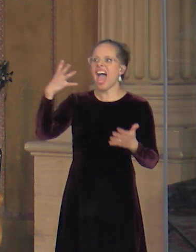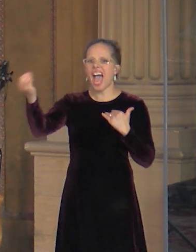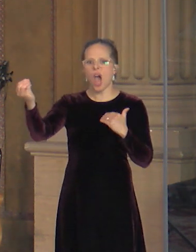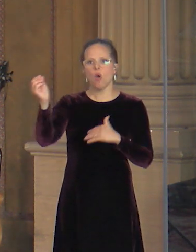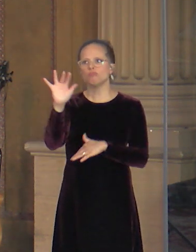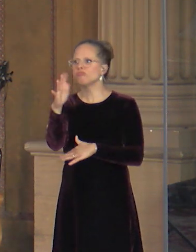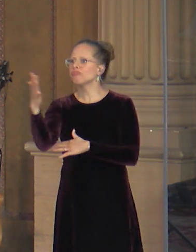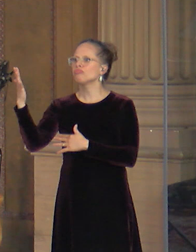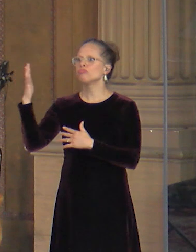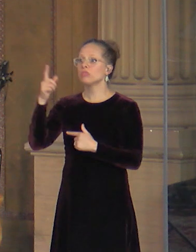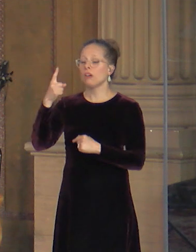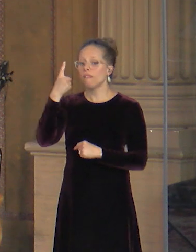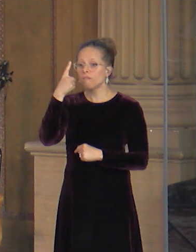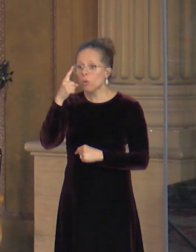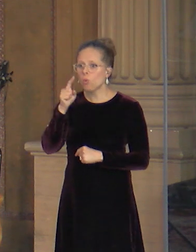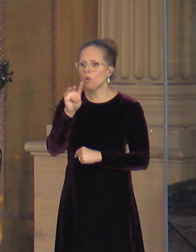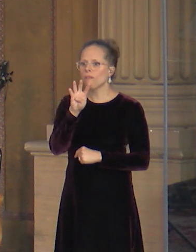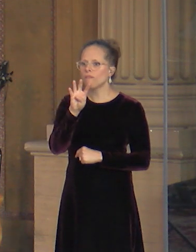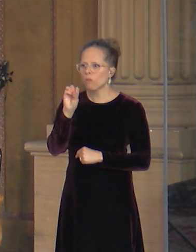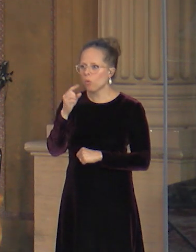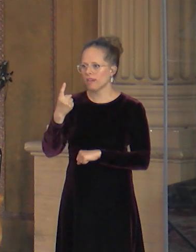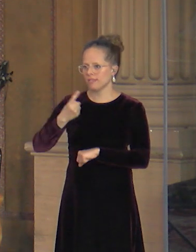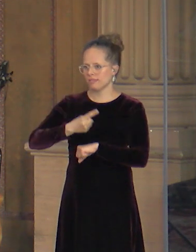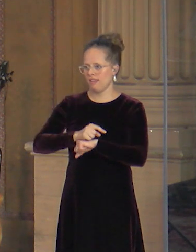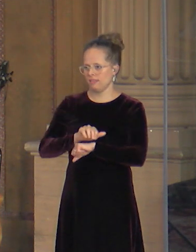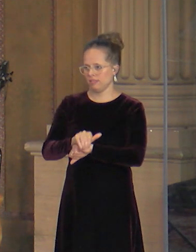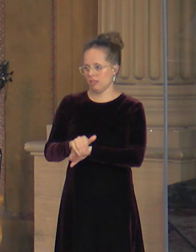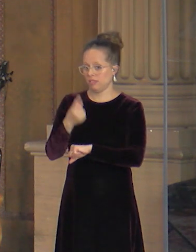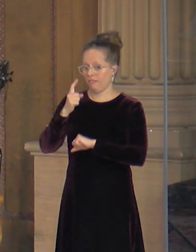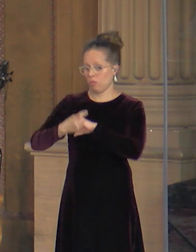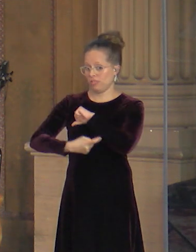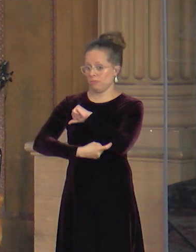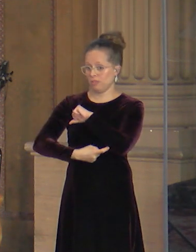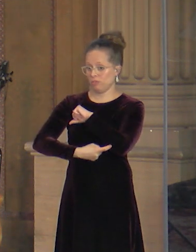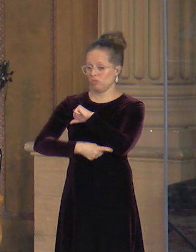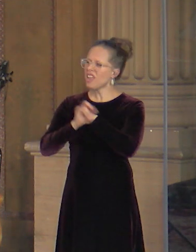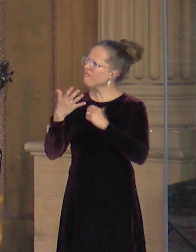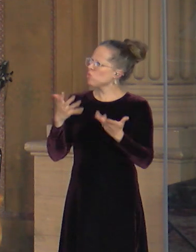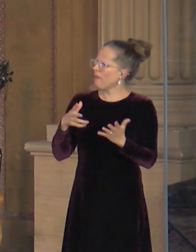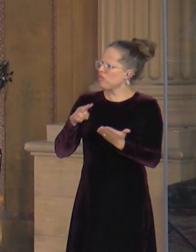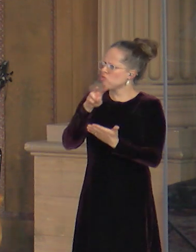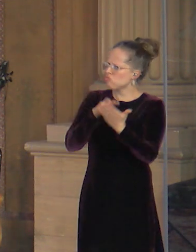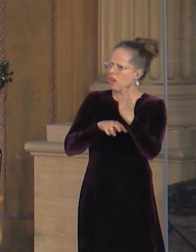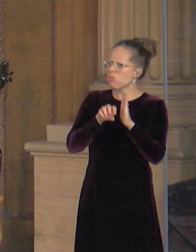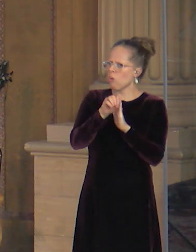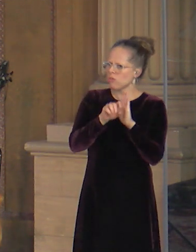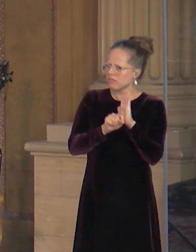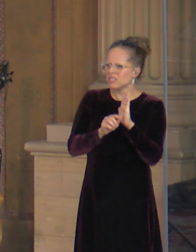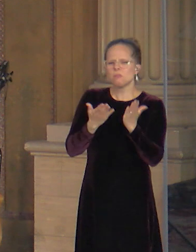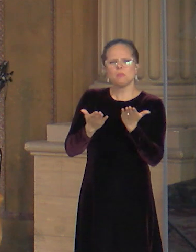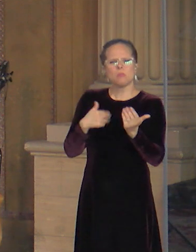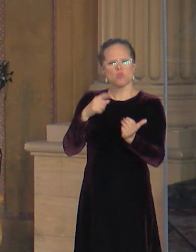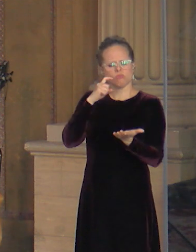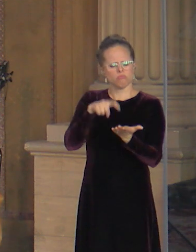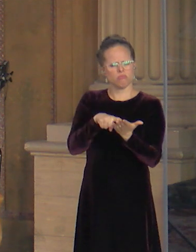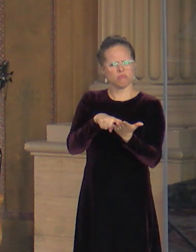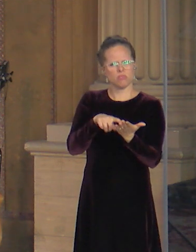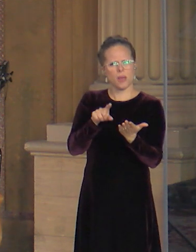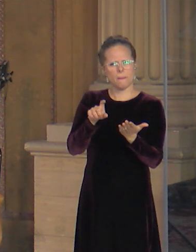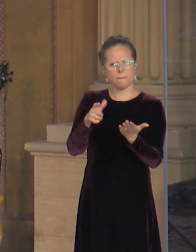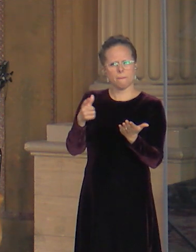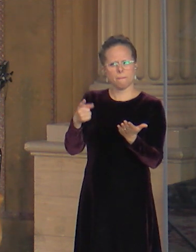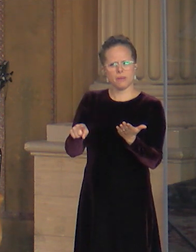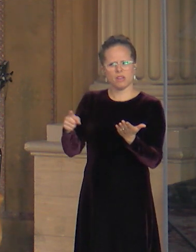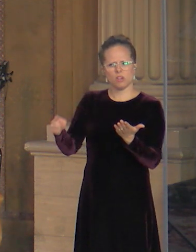temptation to be tested and if you've read the Old Testament you might recognize a familiar pattern here the people of Israel